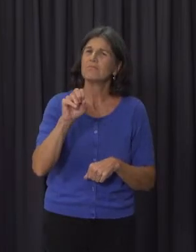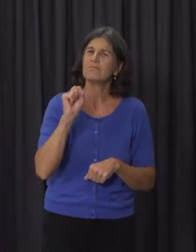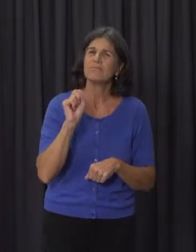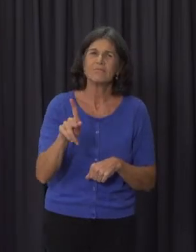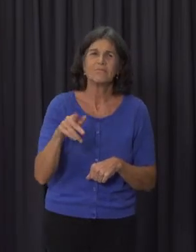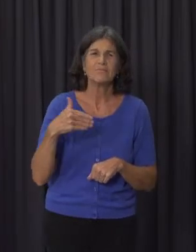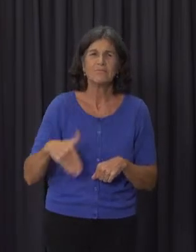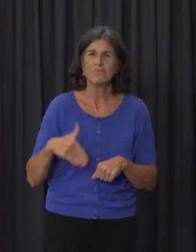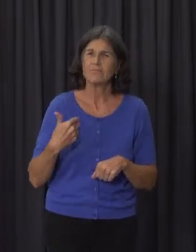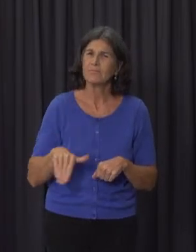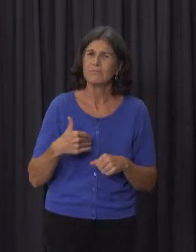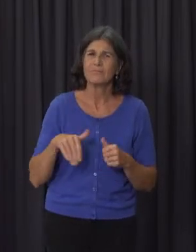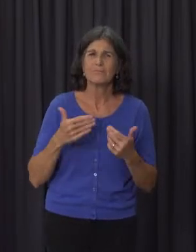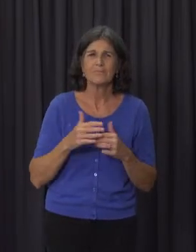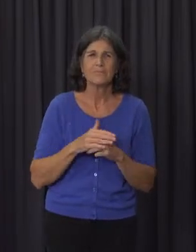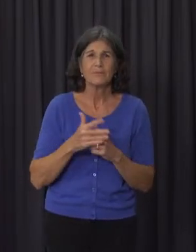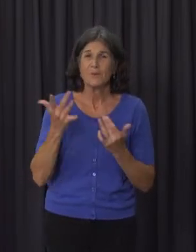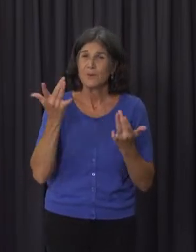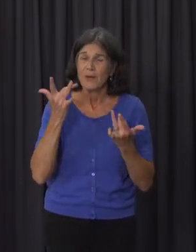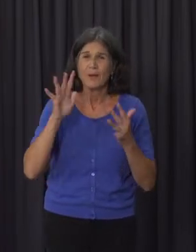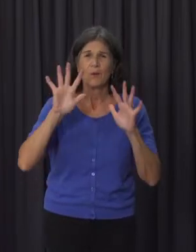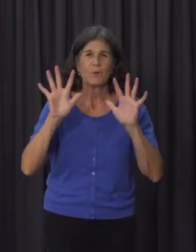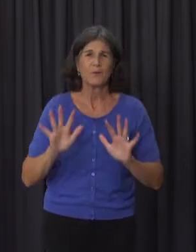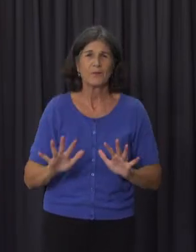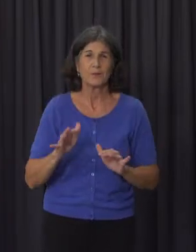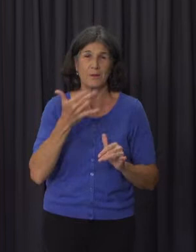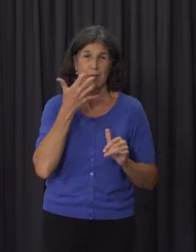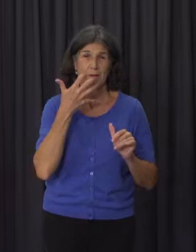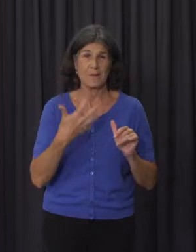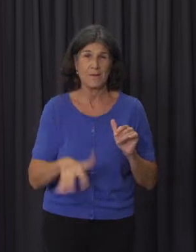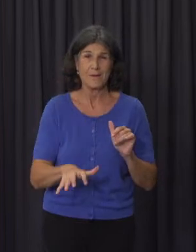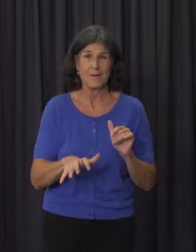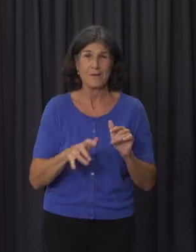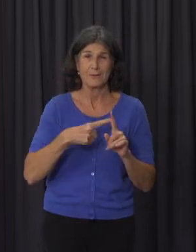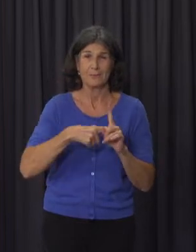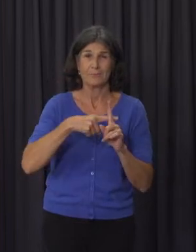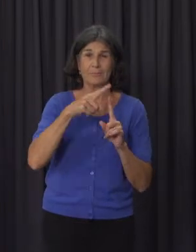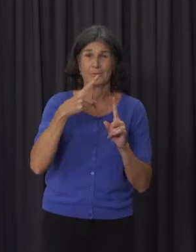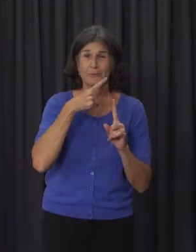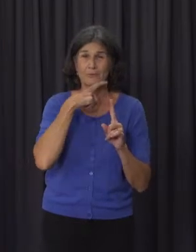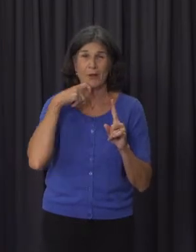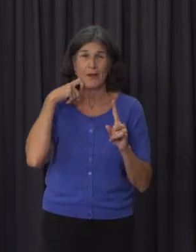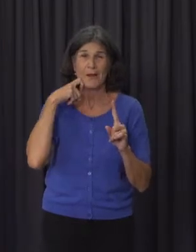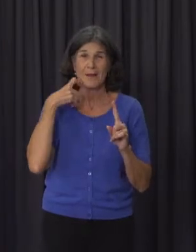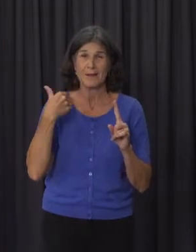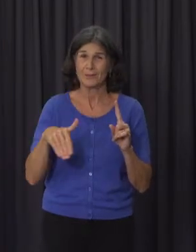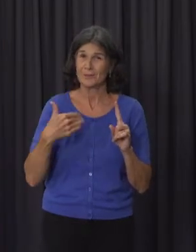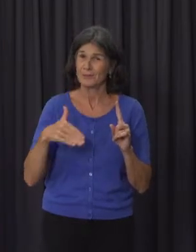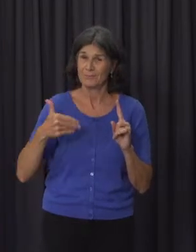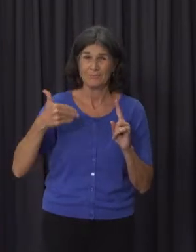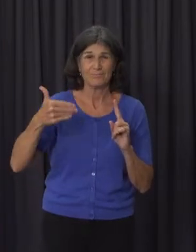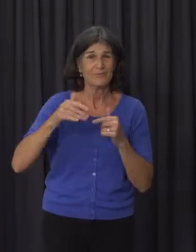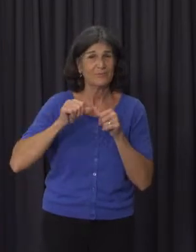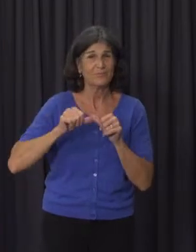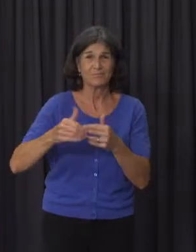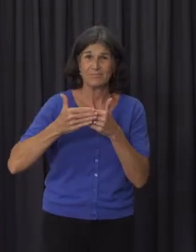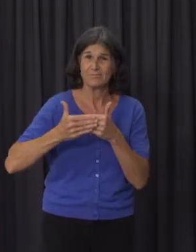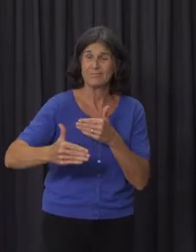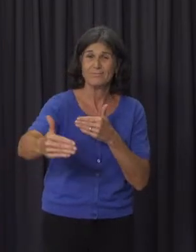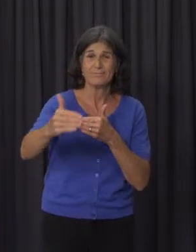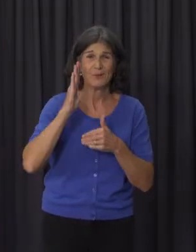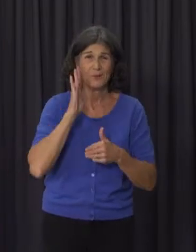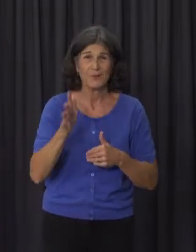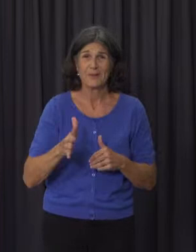Hot and dry conditions are expected to continue over the weekend and into next week. For those who are in a community that's on an